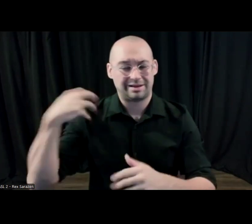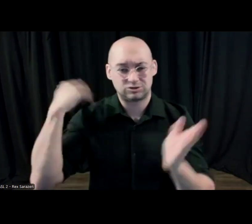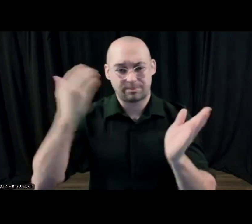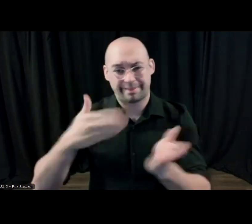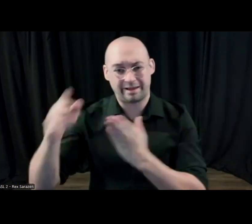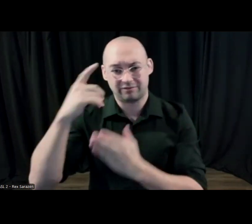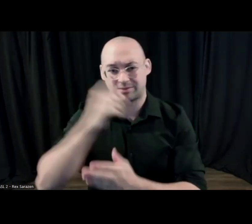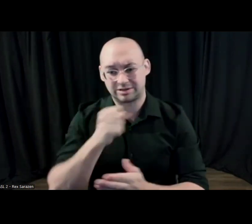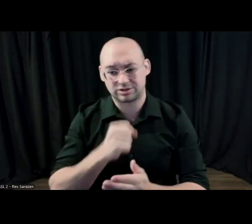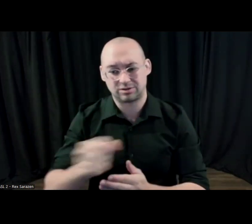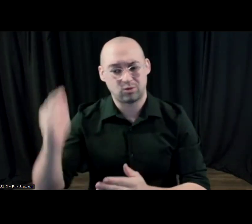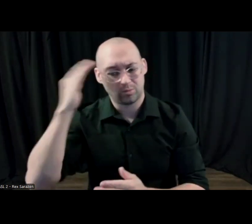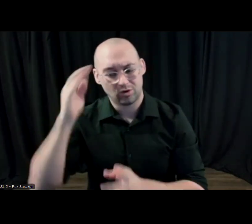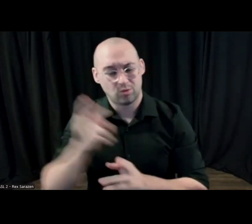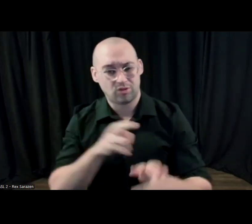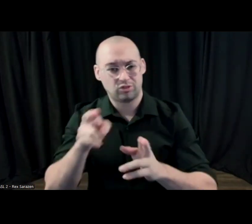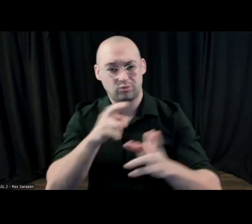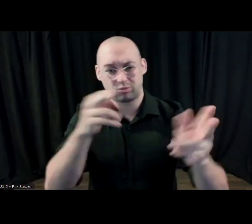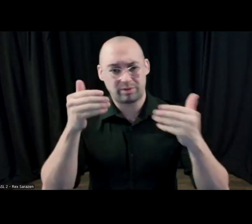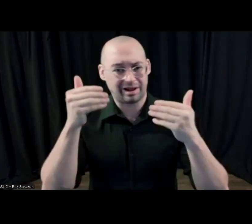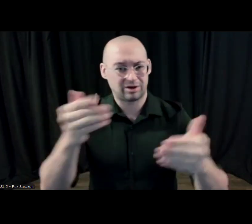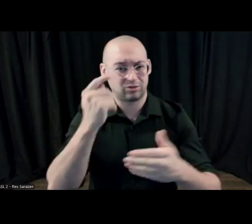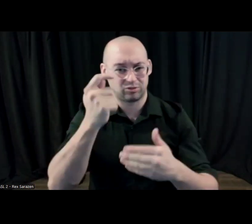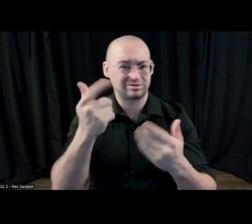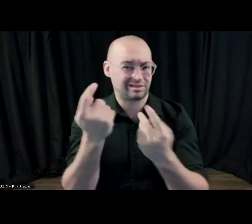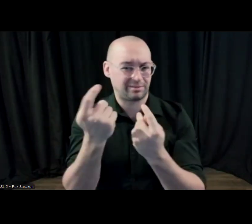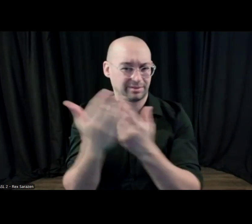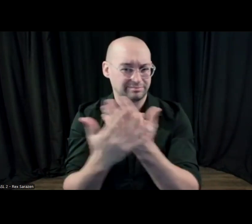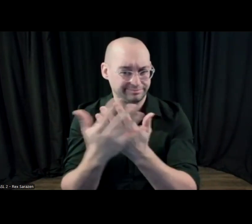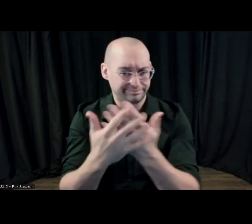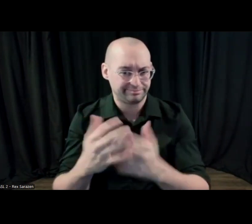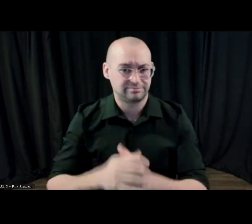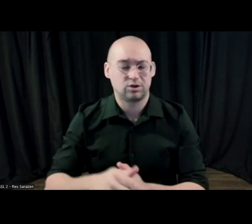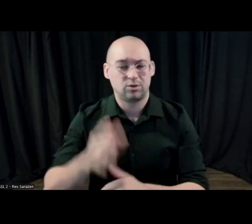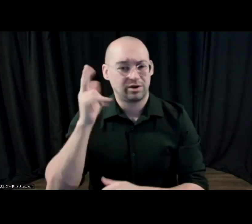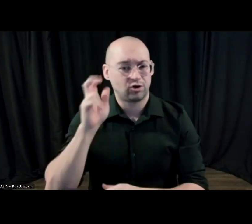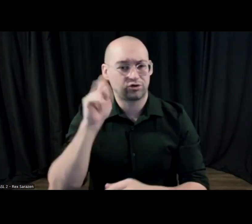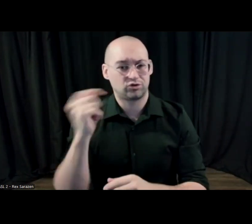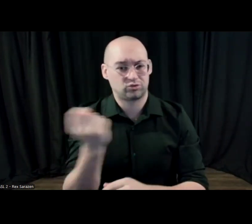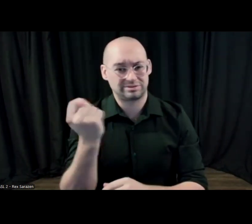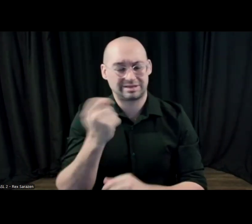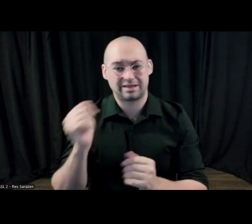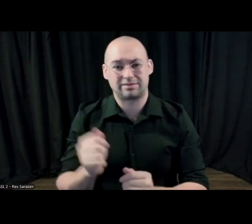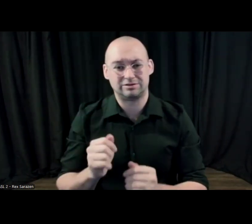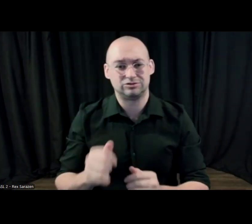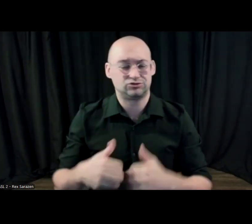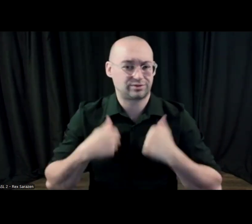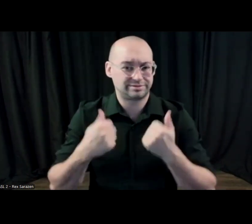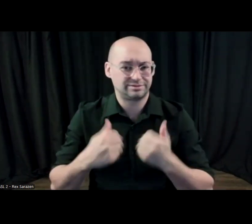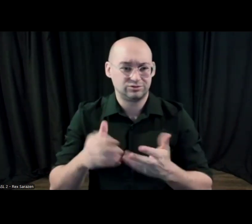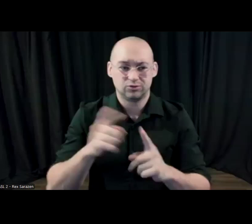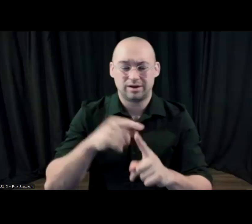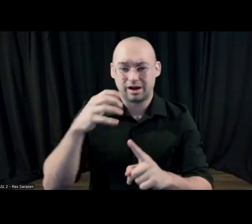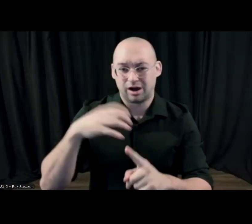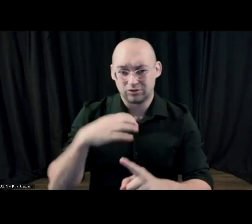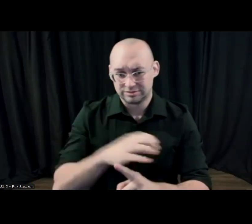We know the road ahead looks a little bit cluttered. We heard that on Tuesday during the address to Congress. But this is California.